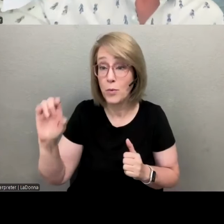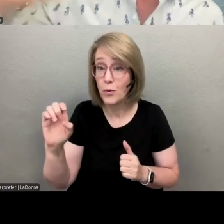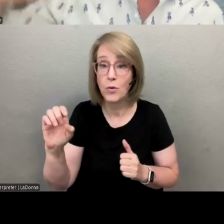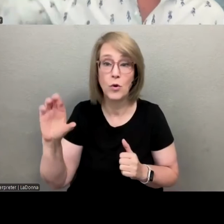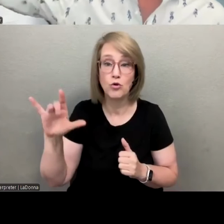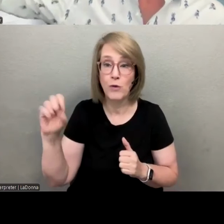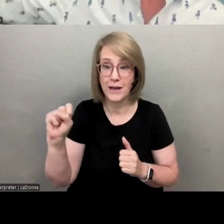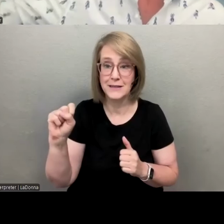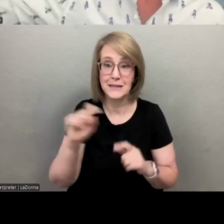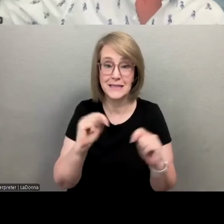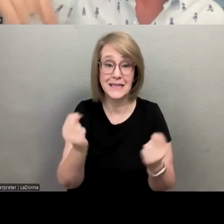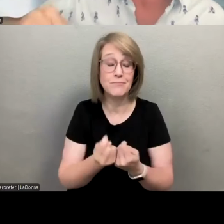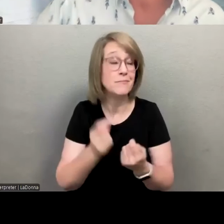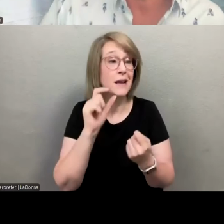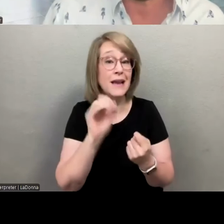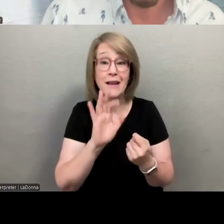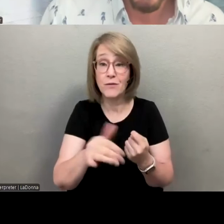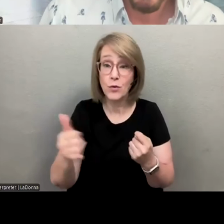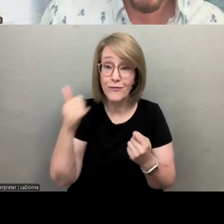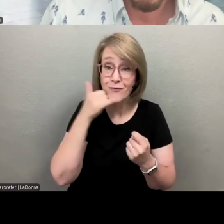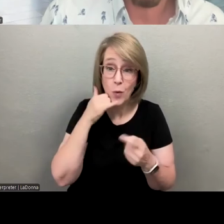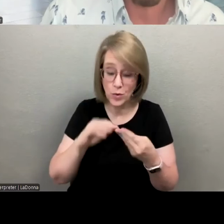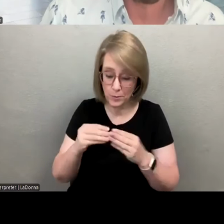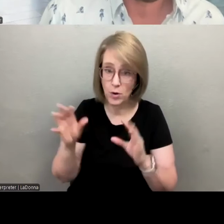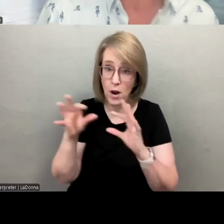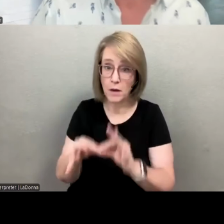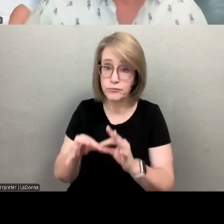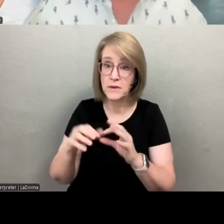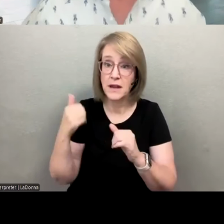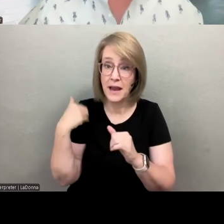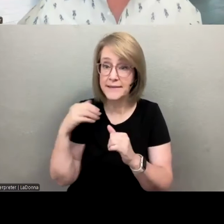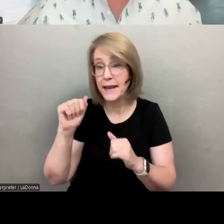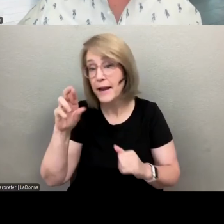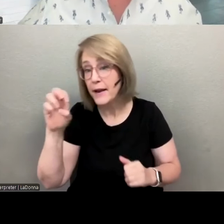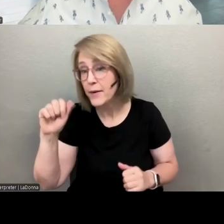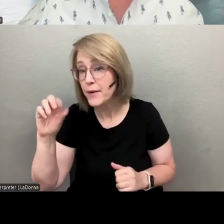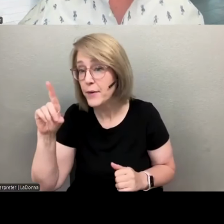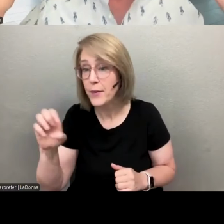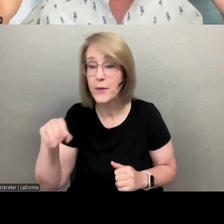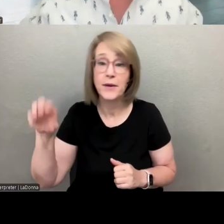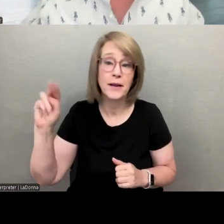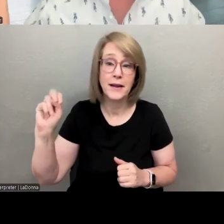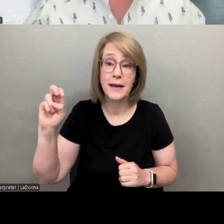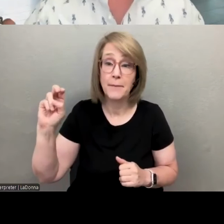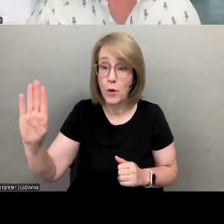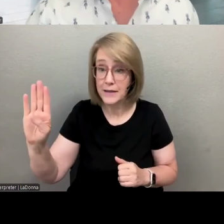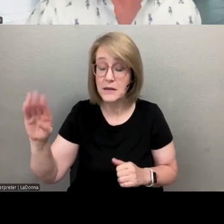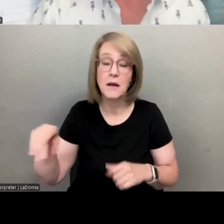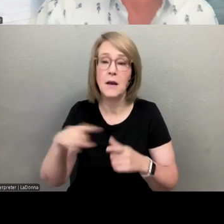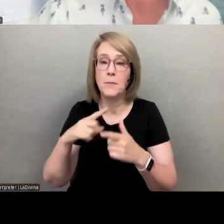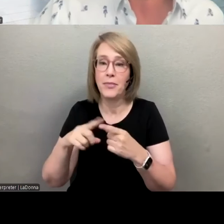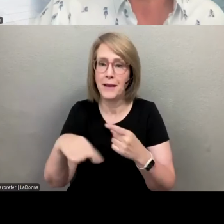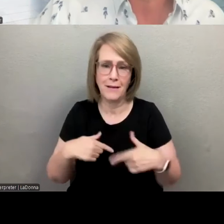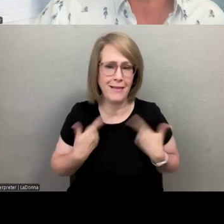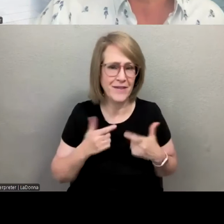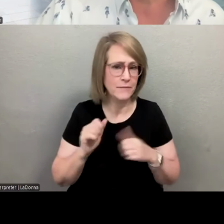access if you were routed to Nebraska and you're phoning from Texas. So anyway, I want to get an amen to that. Thank you to SAMHSA, Vibrant, and the